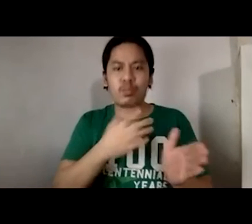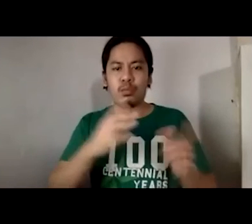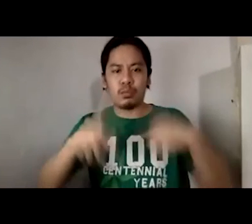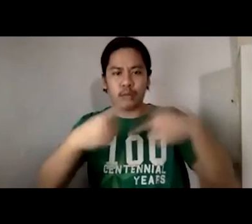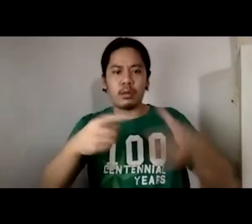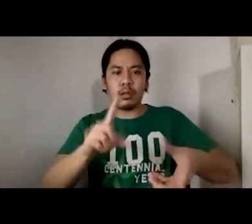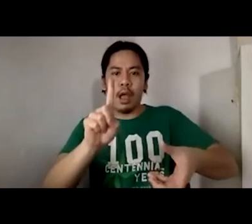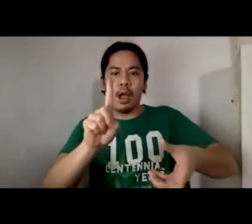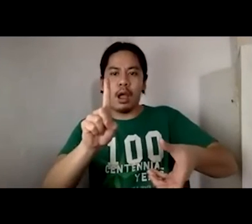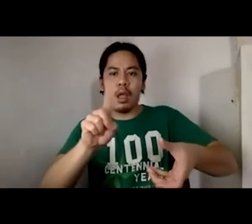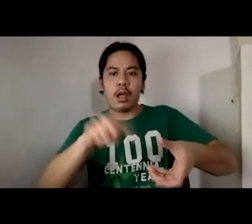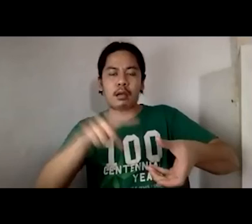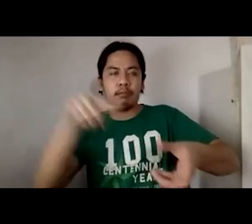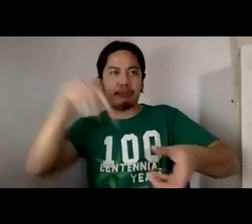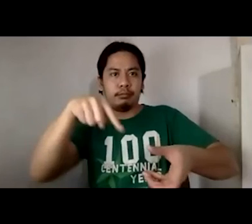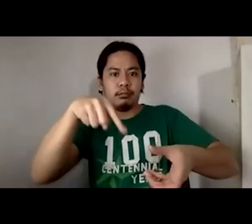Or do sign we for say, like,